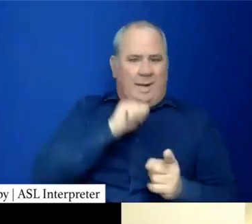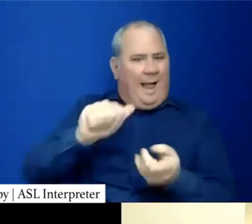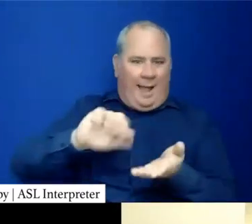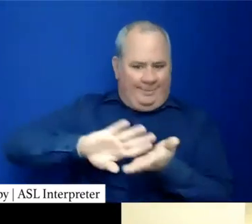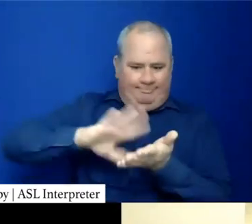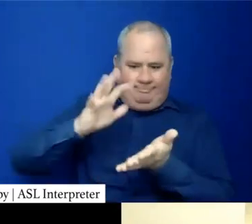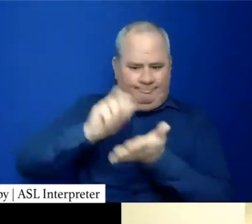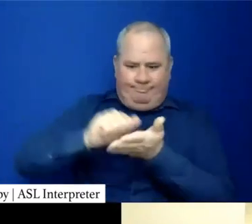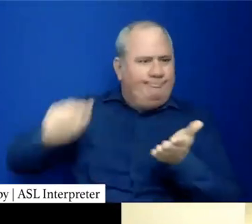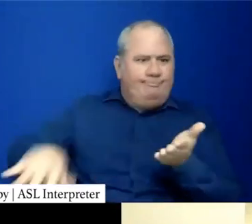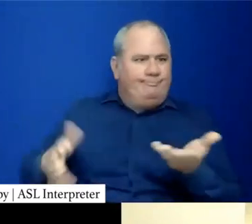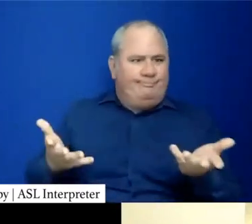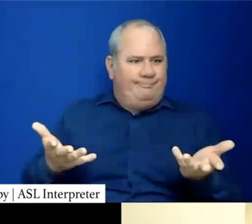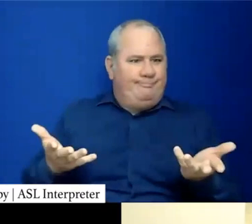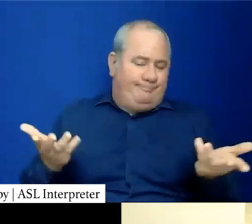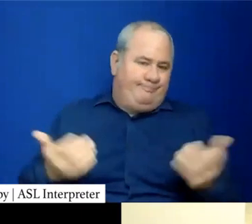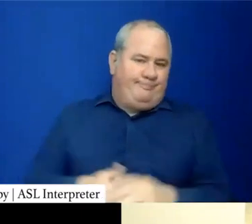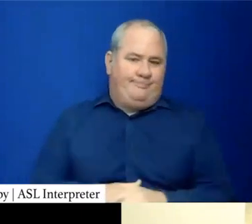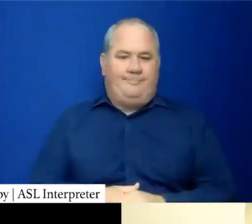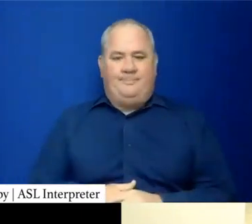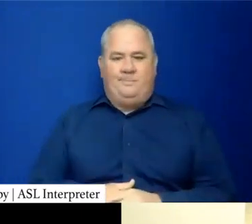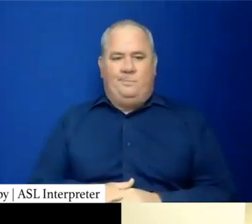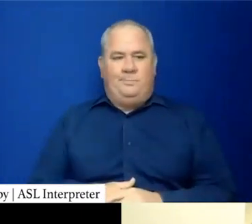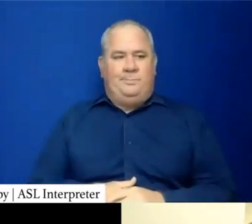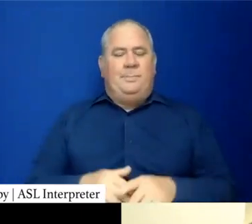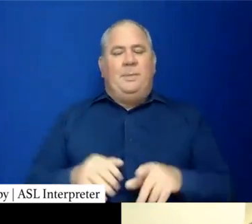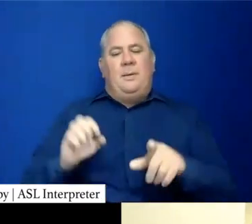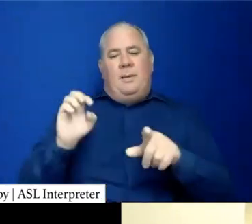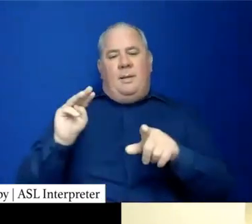should. And also,